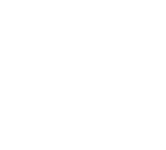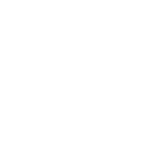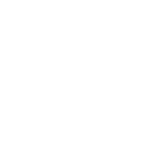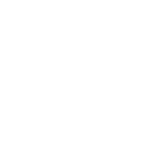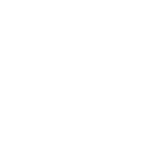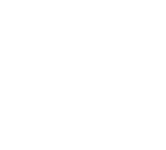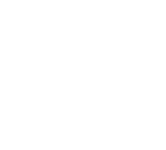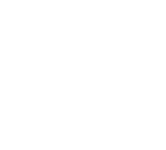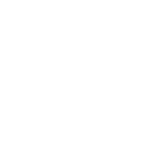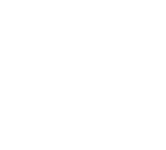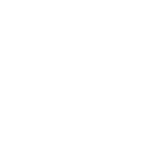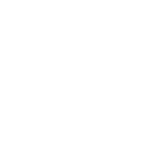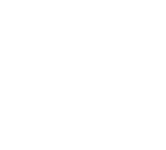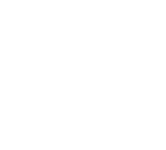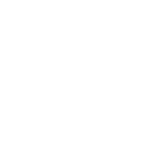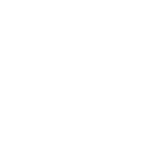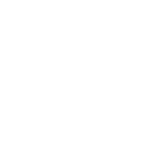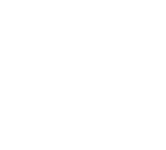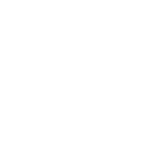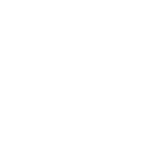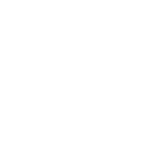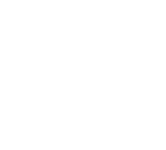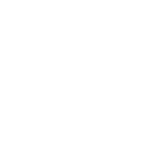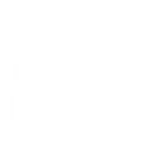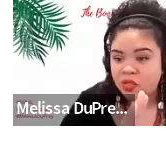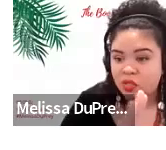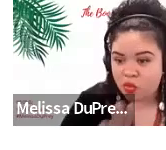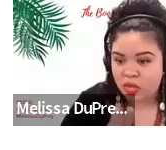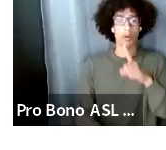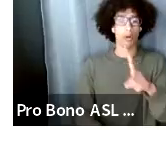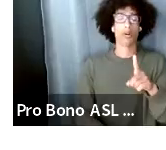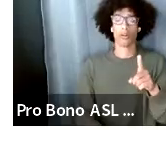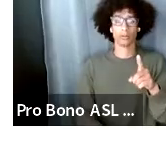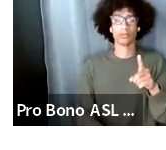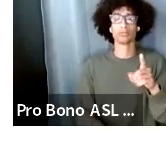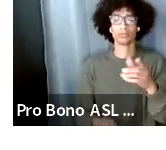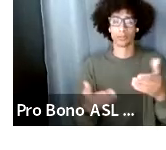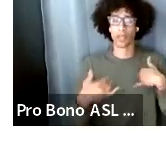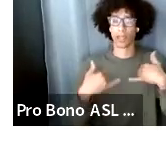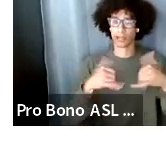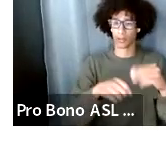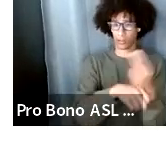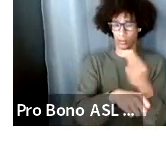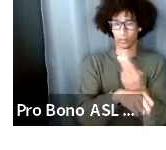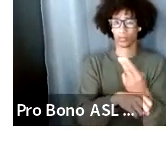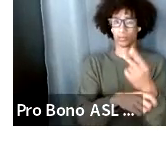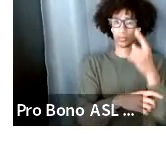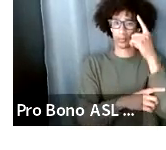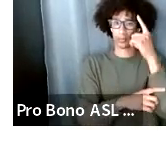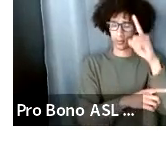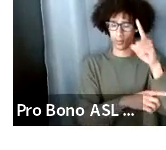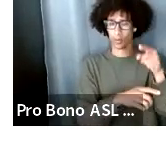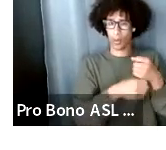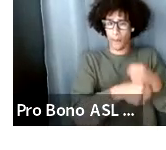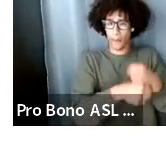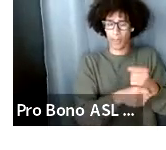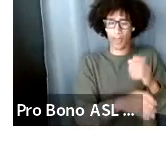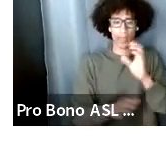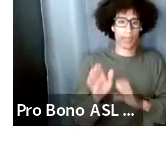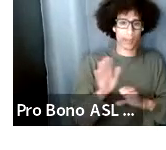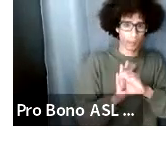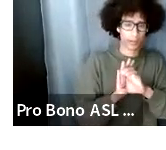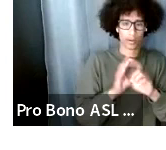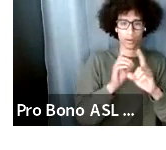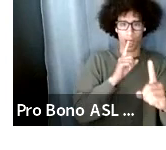up there are elements that i absolutely still utilize for sure from a straight play making character dialogue arc